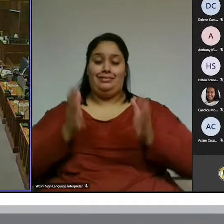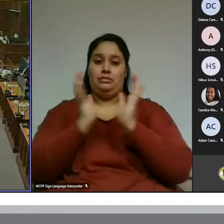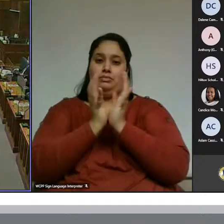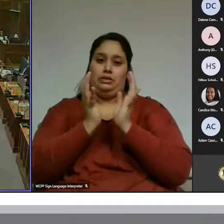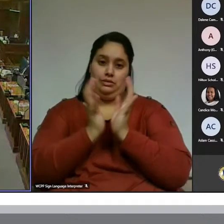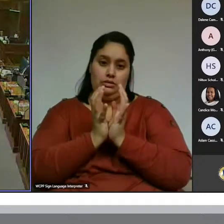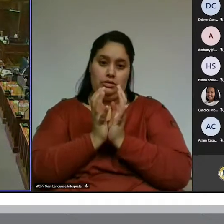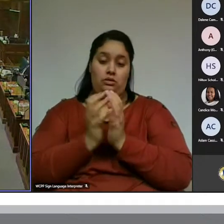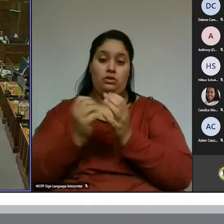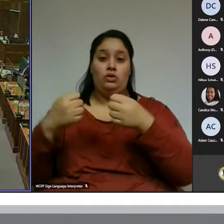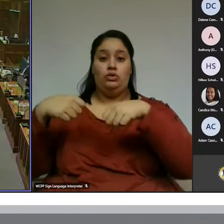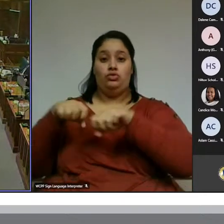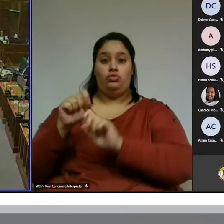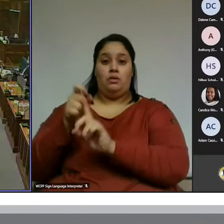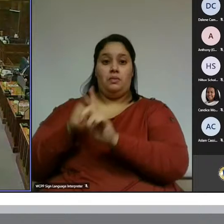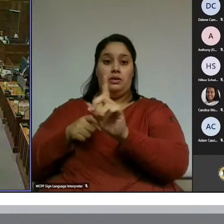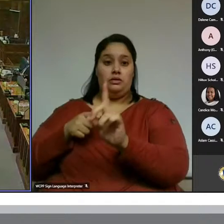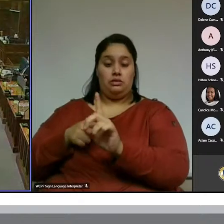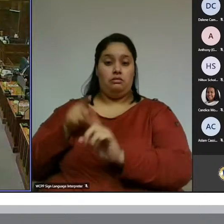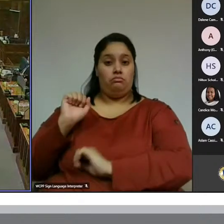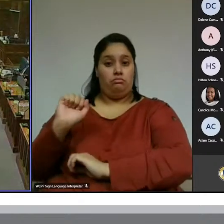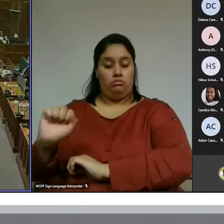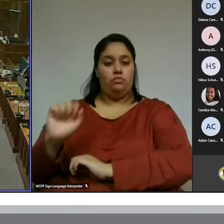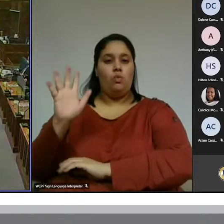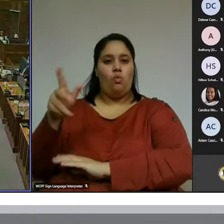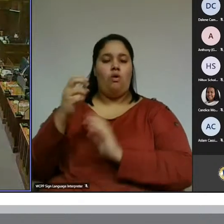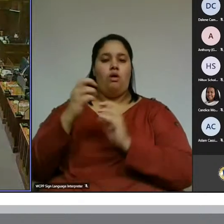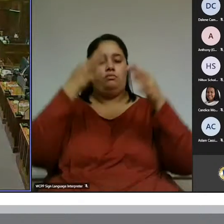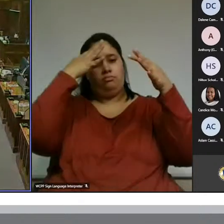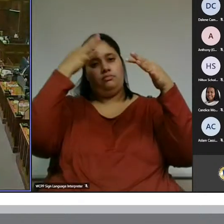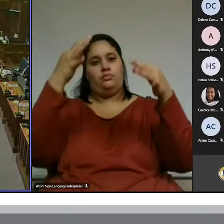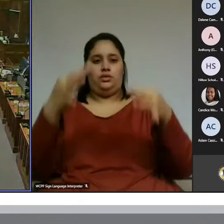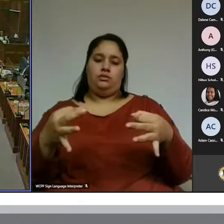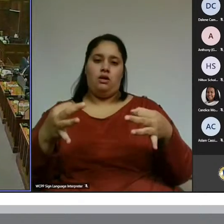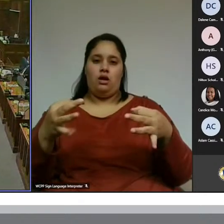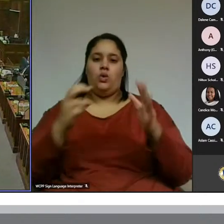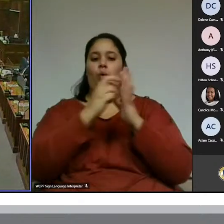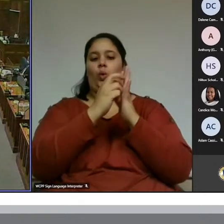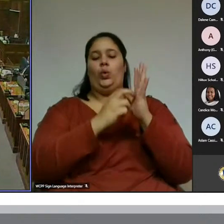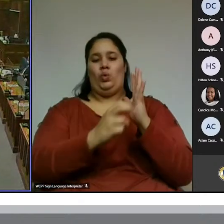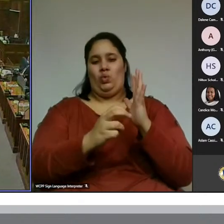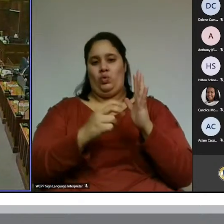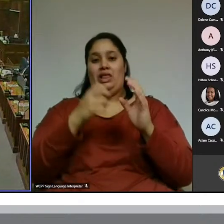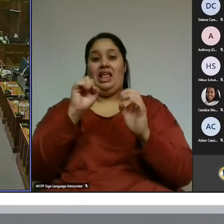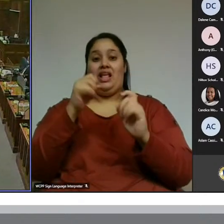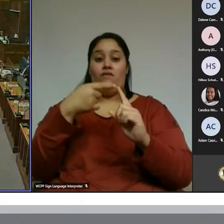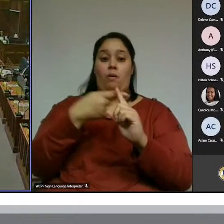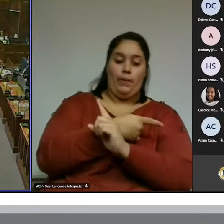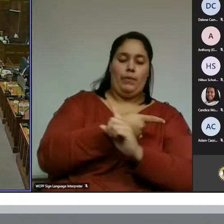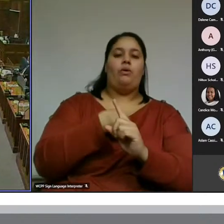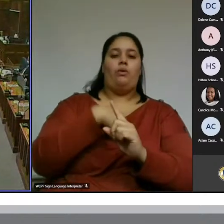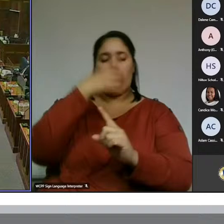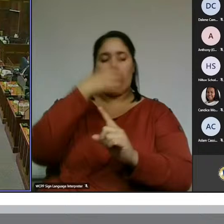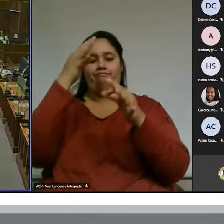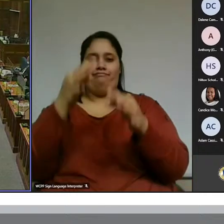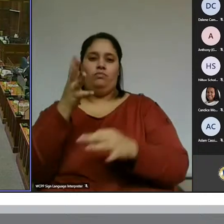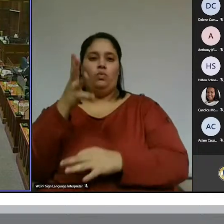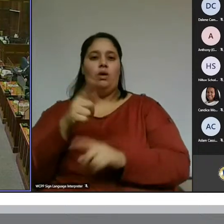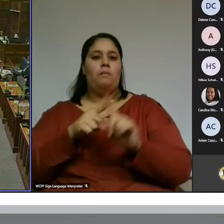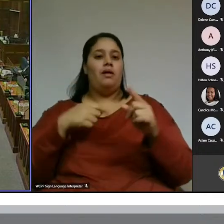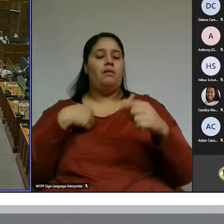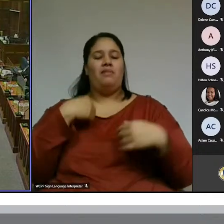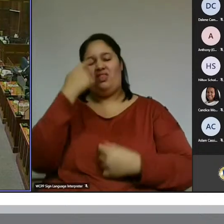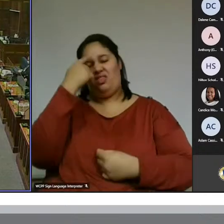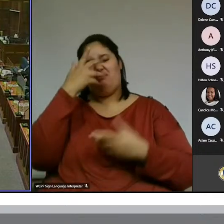the chairperson shall make a ruling that will then be final. But I don't think ever had it